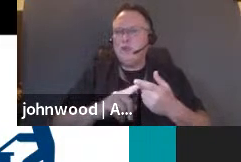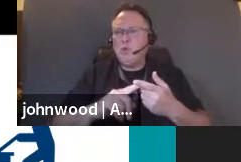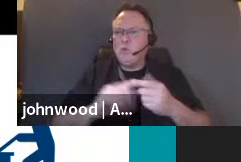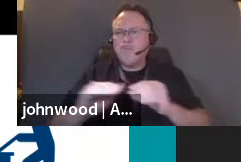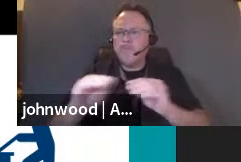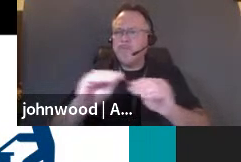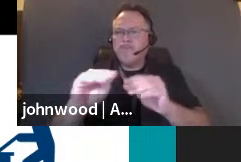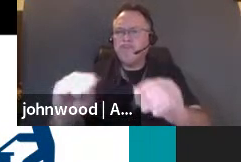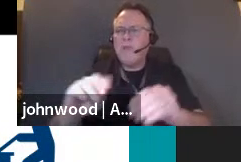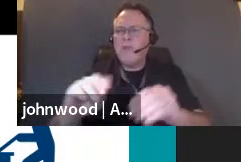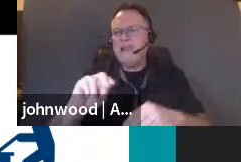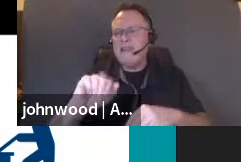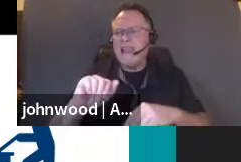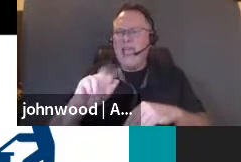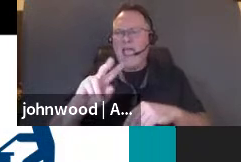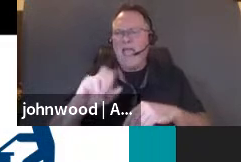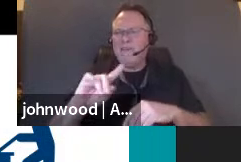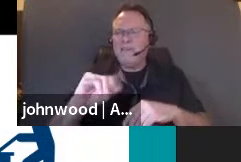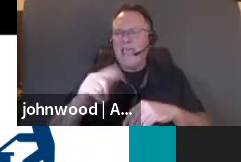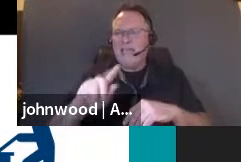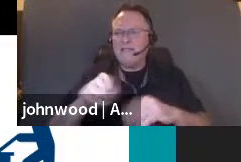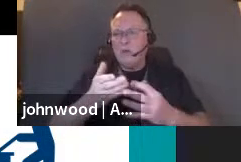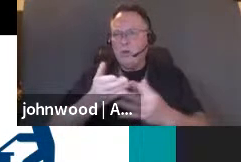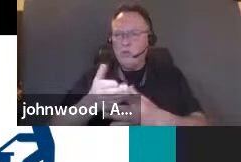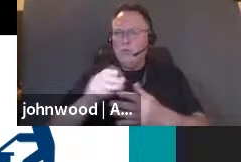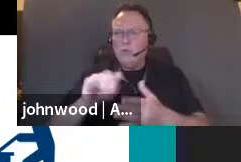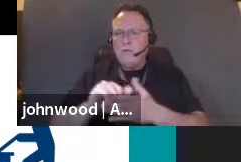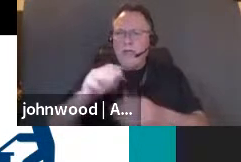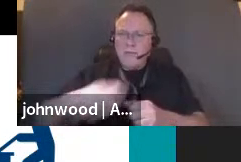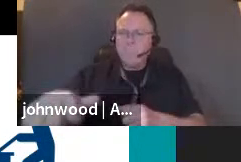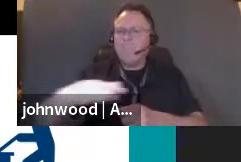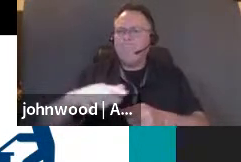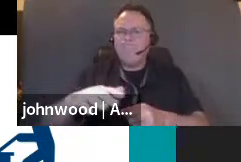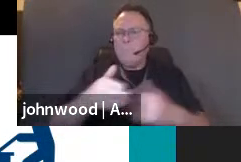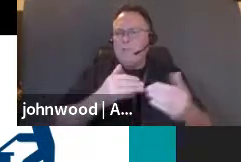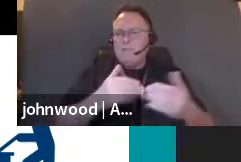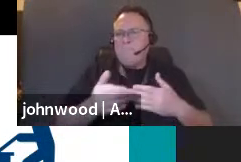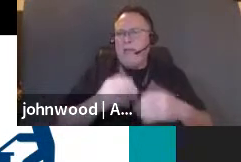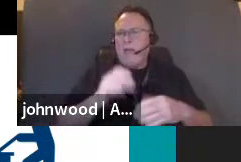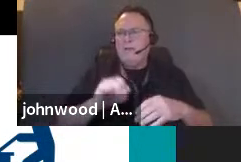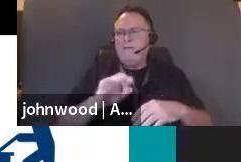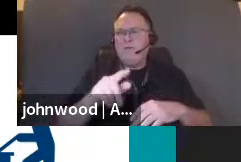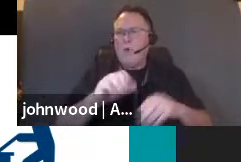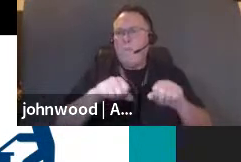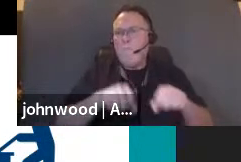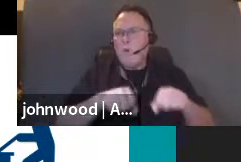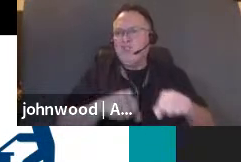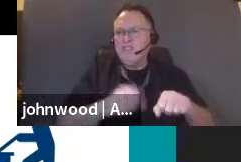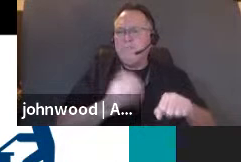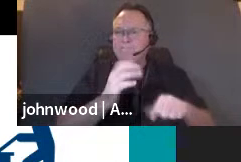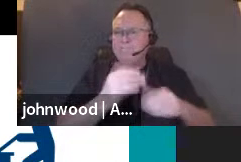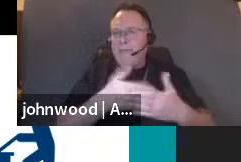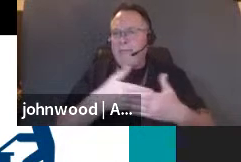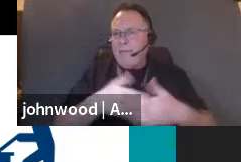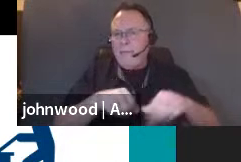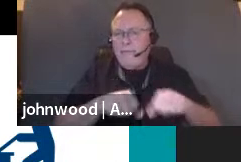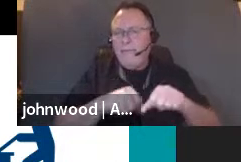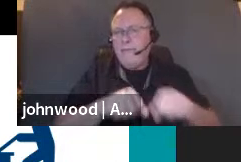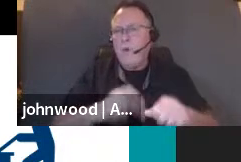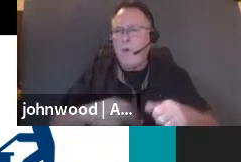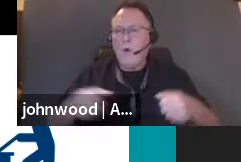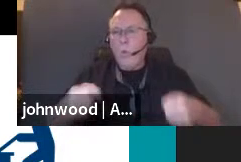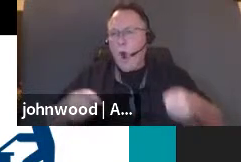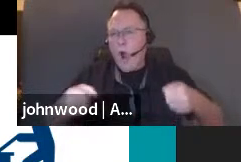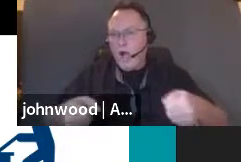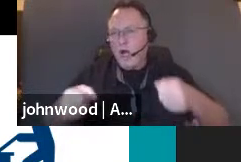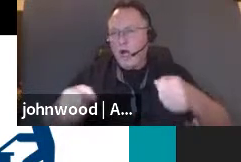it's very convenient and efficient for everyone, regardless if you're pushing a stroller or using a wheelchair or walker, or if you're